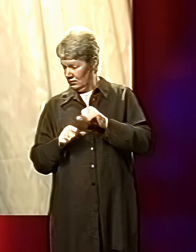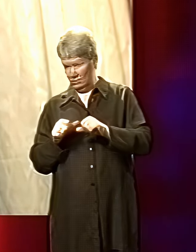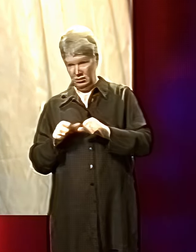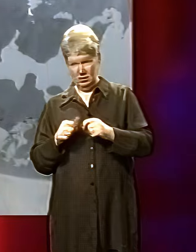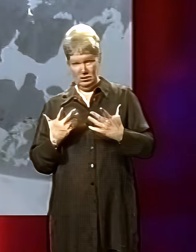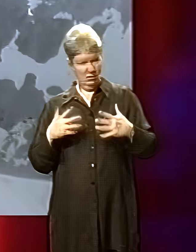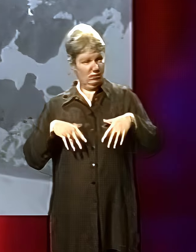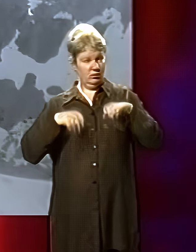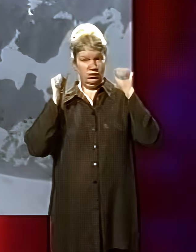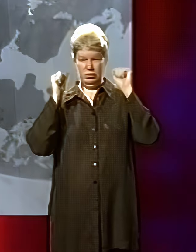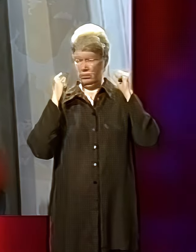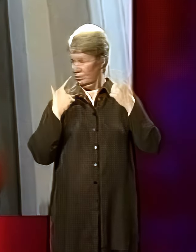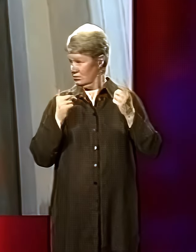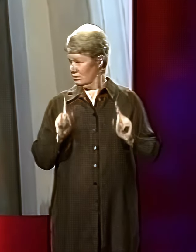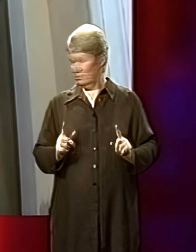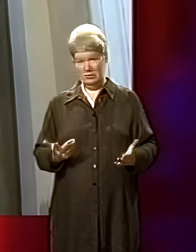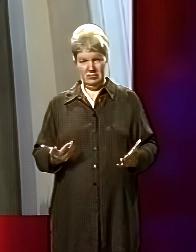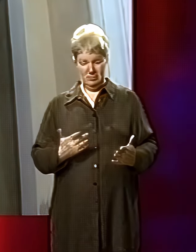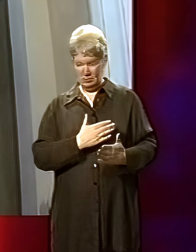6 days over Christmas.